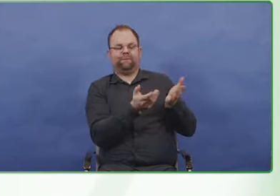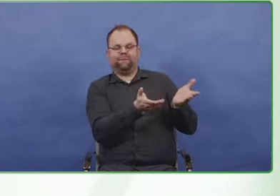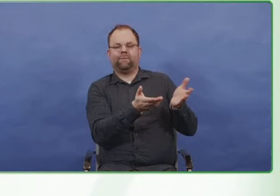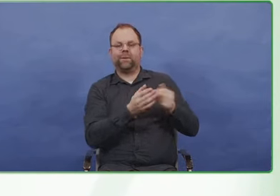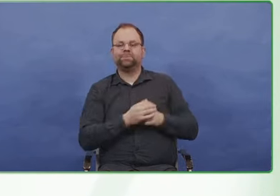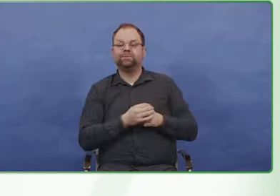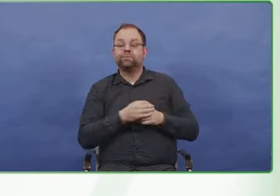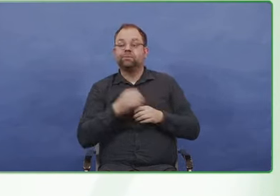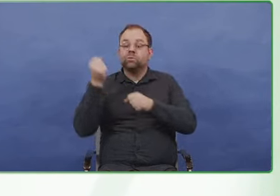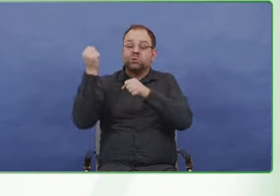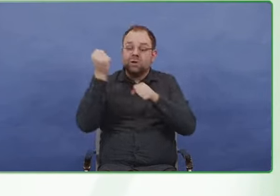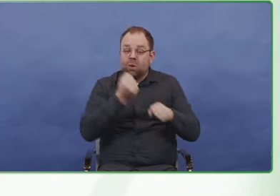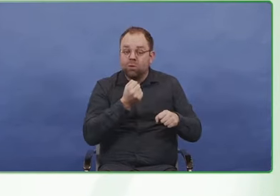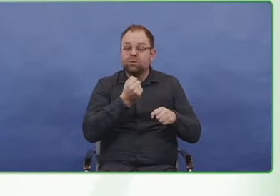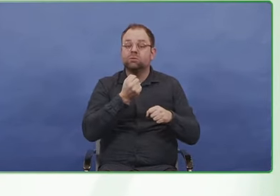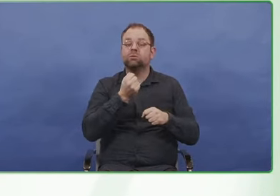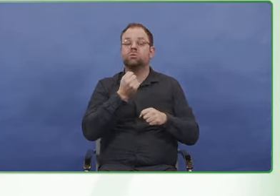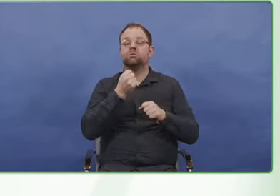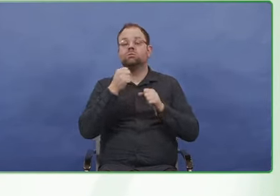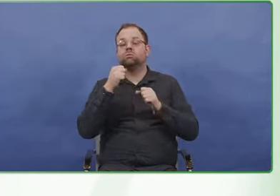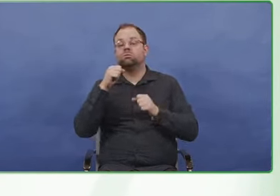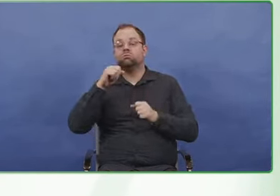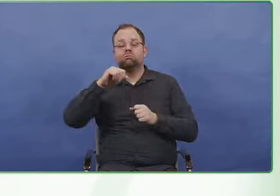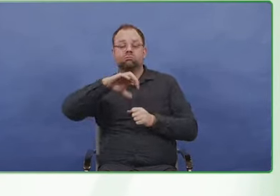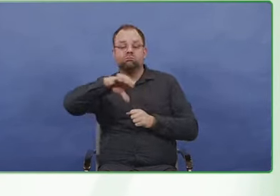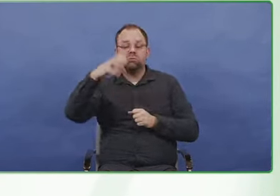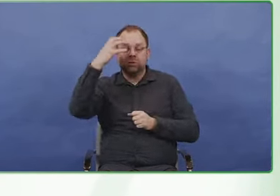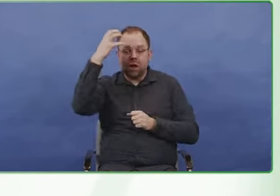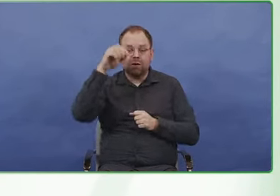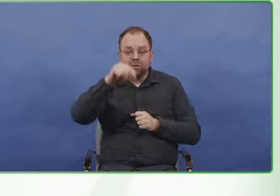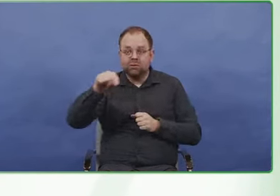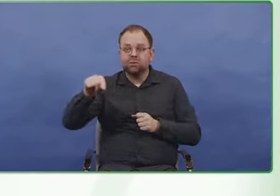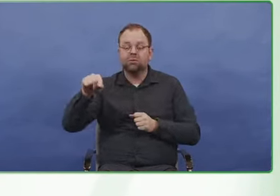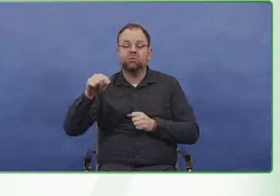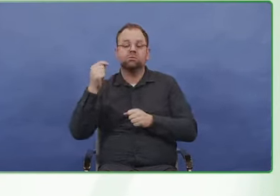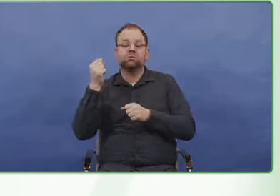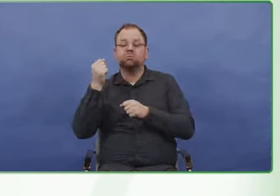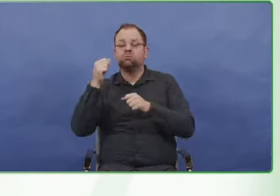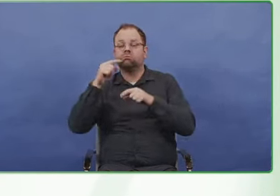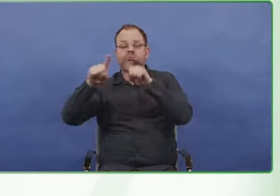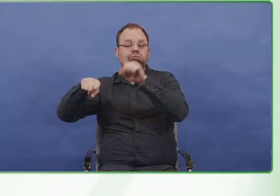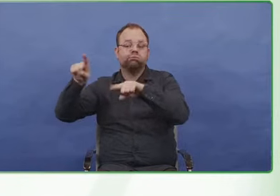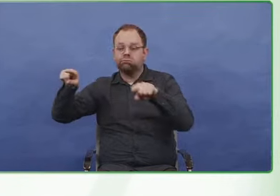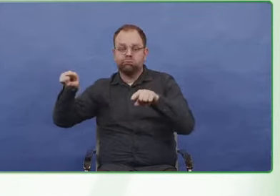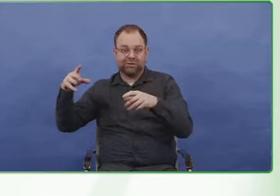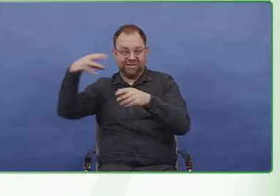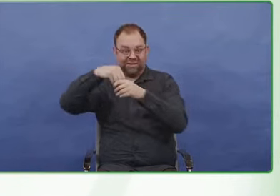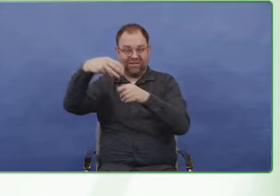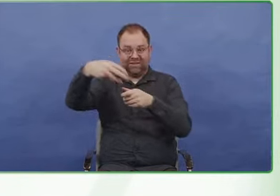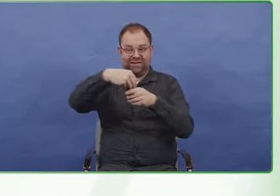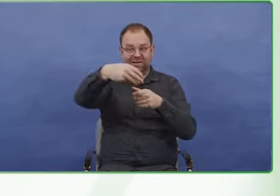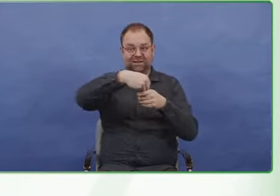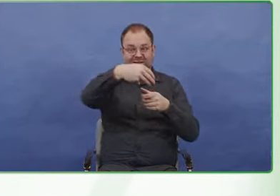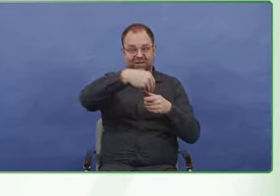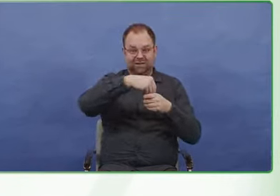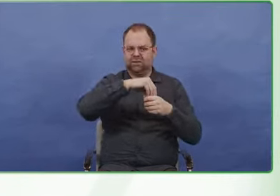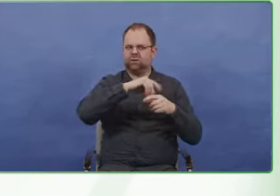India as a leading global manufacturers, like the inadequate product range, because the products required